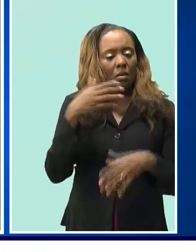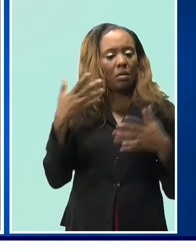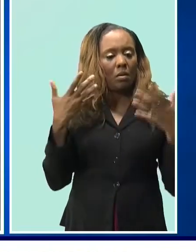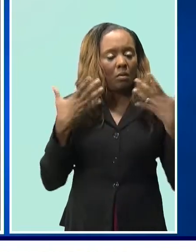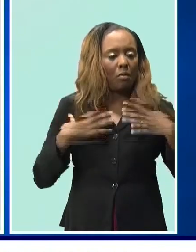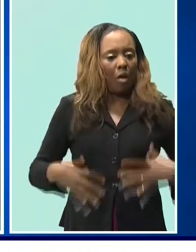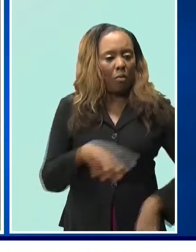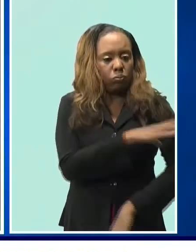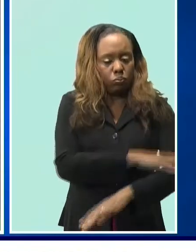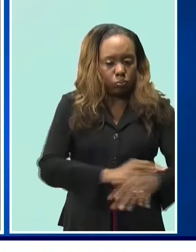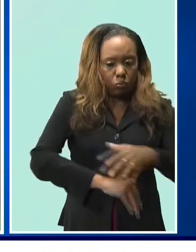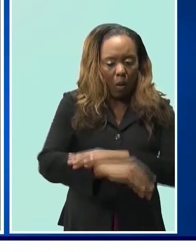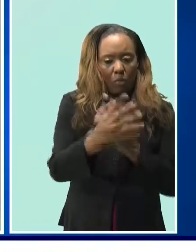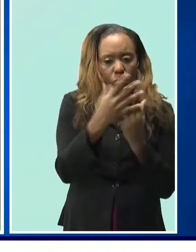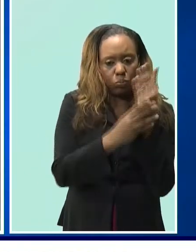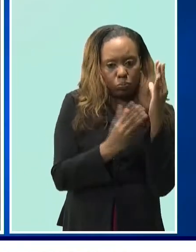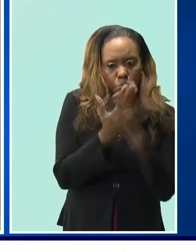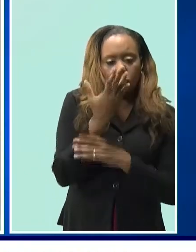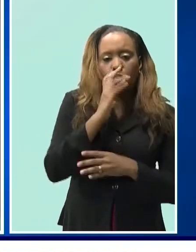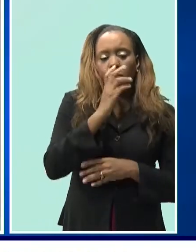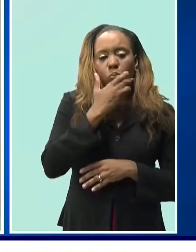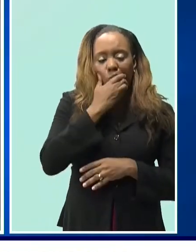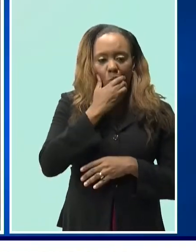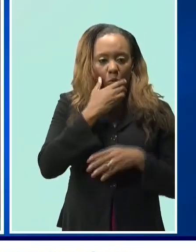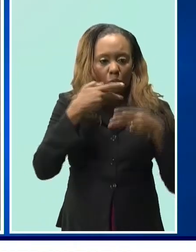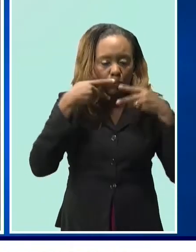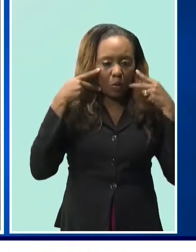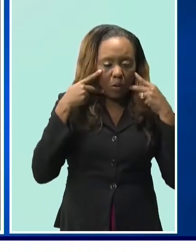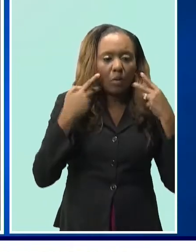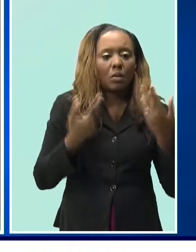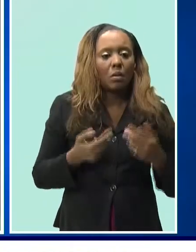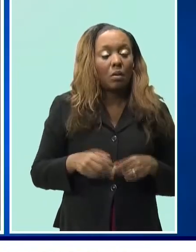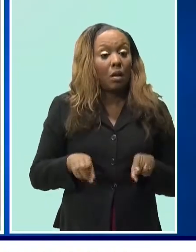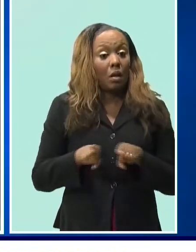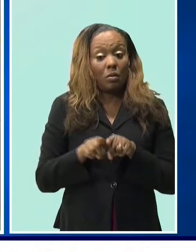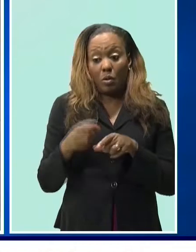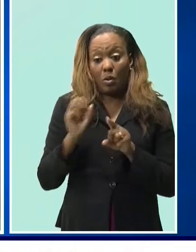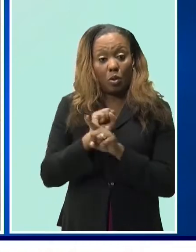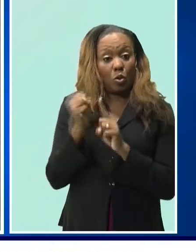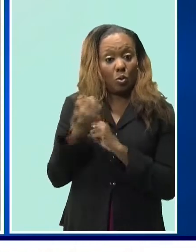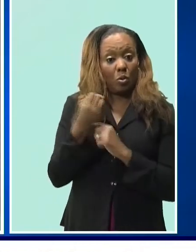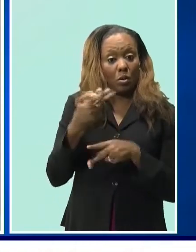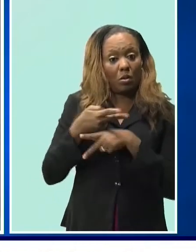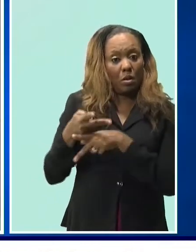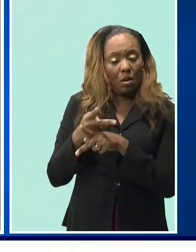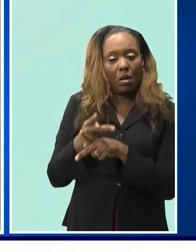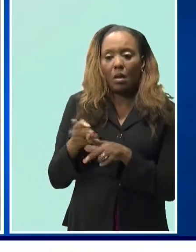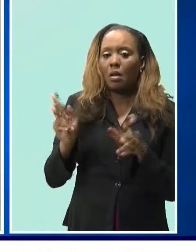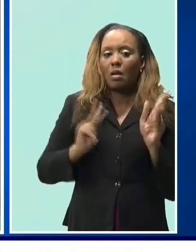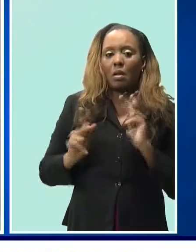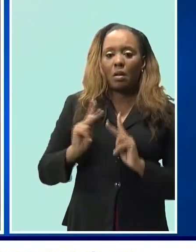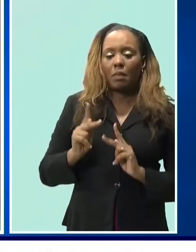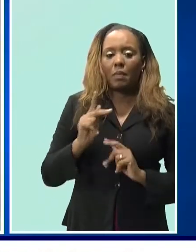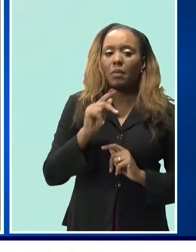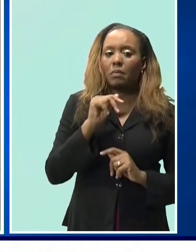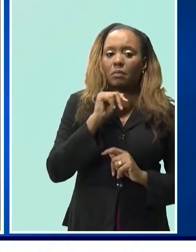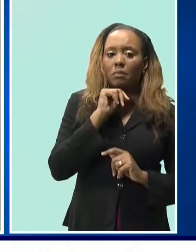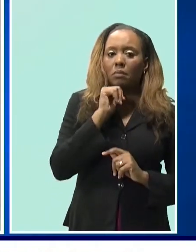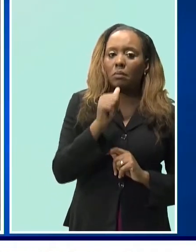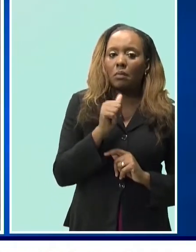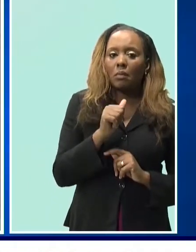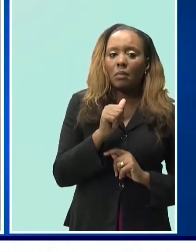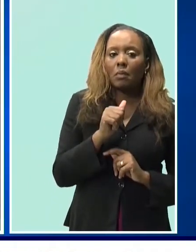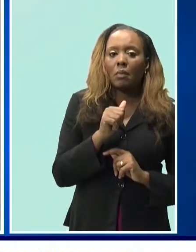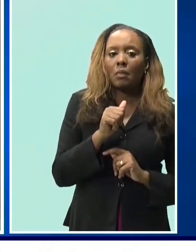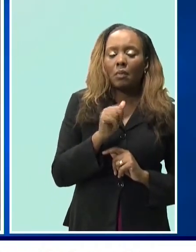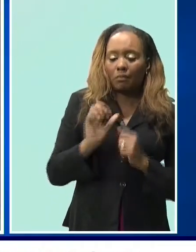care providers. Mm-hmm. So there are also social care providers or persons who do not fall under the direct purview of